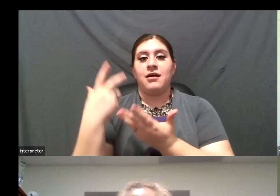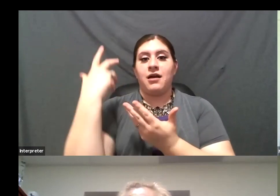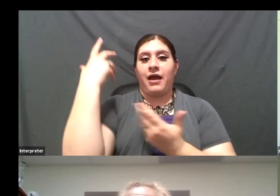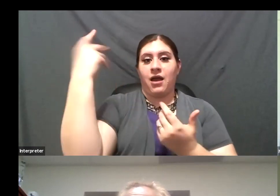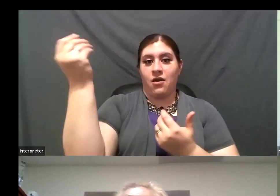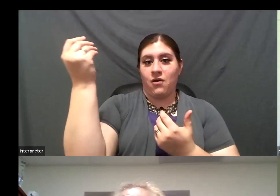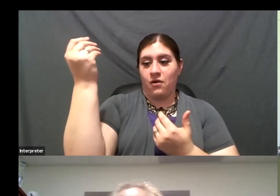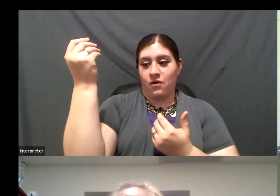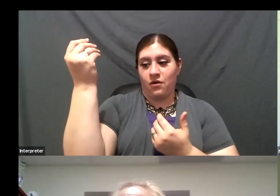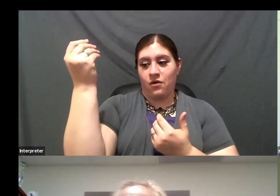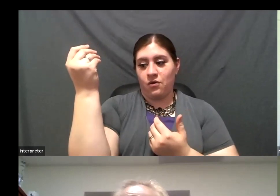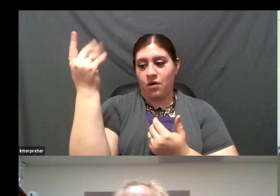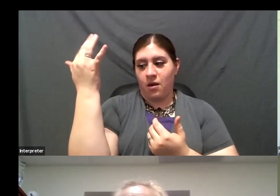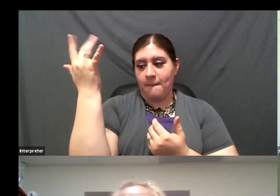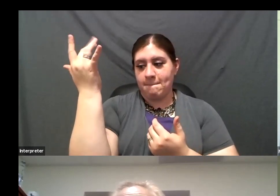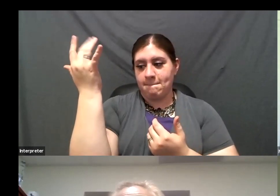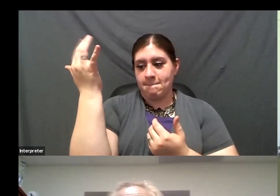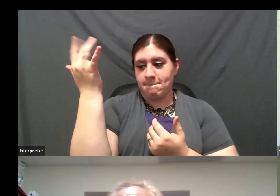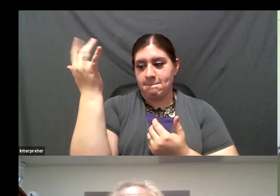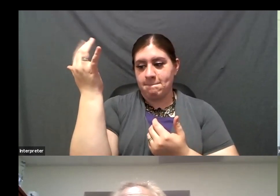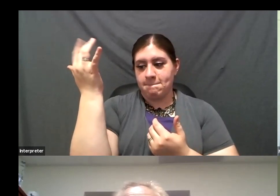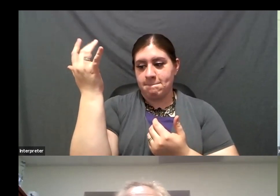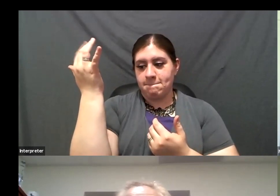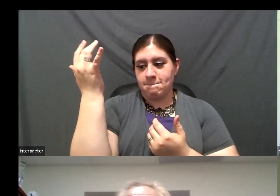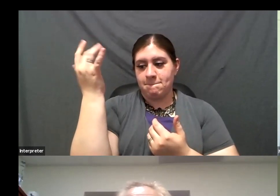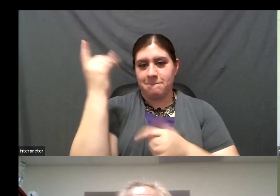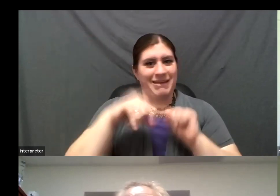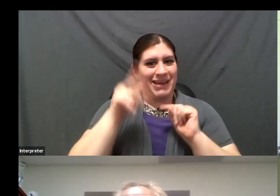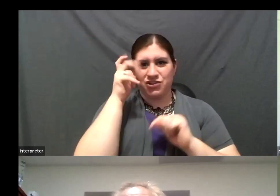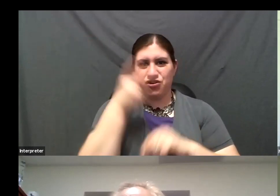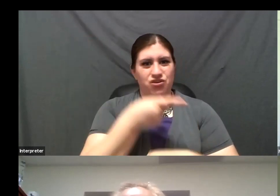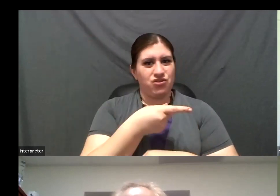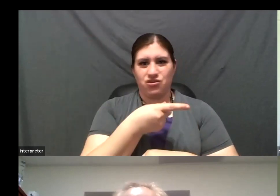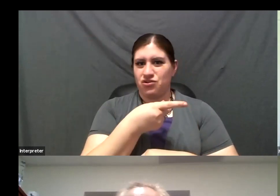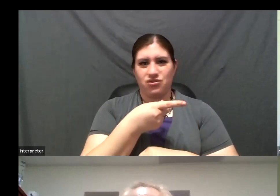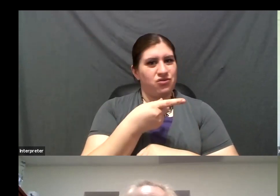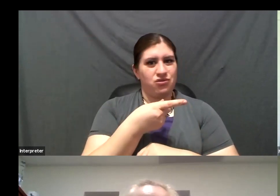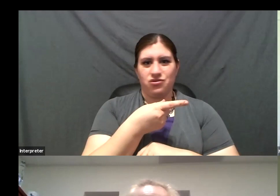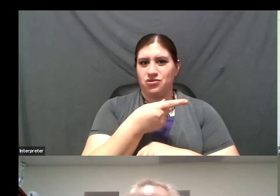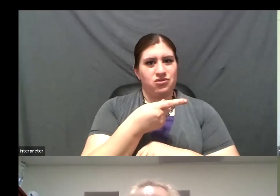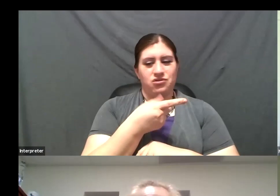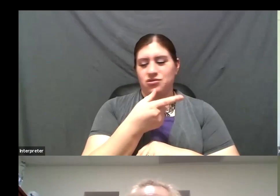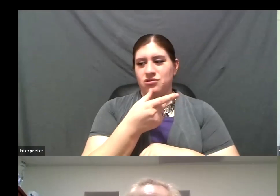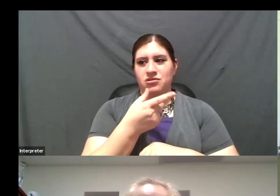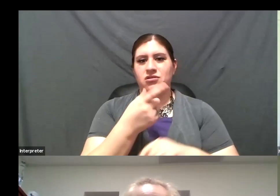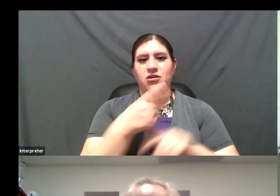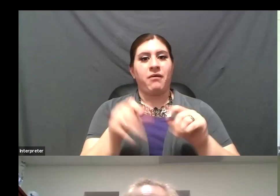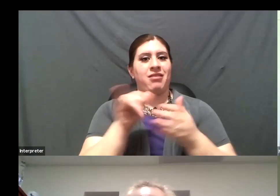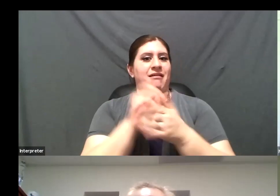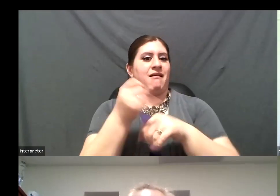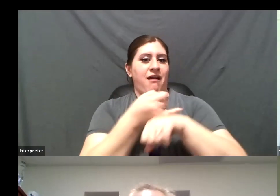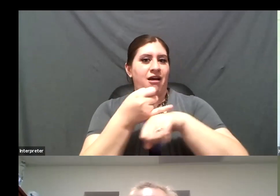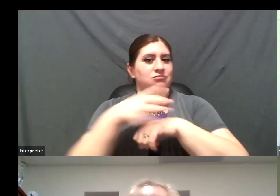on, depending on the year and when they can get it. Most often it's Tobacco Key, but usually one of the little islands that are